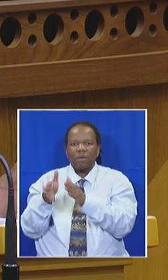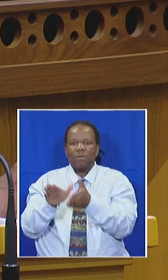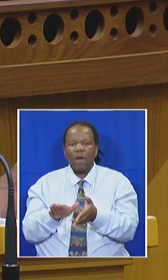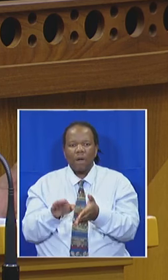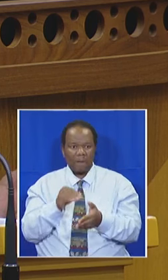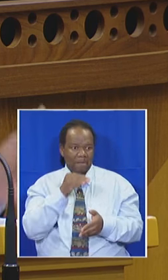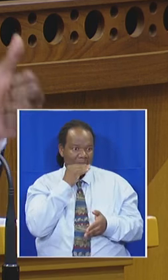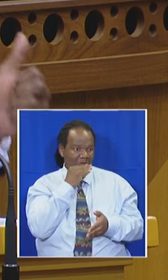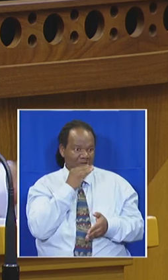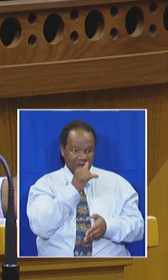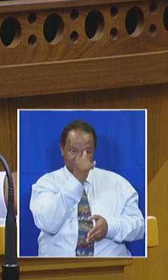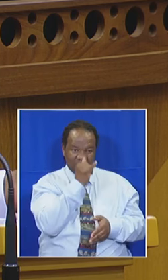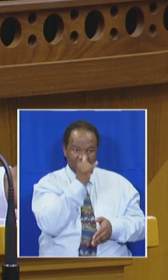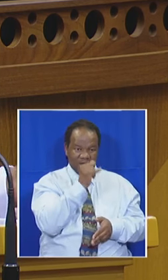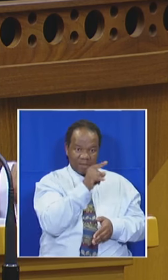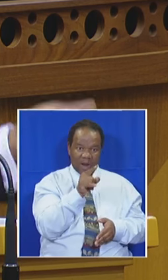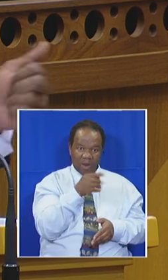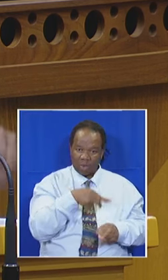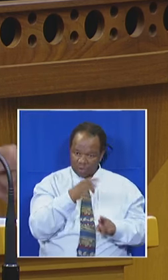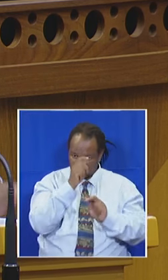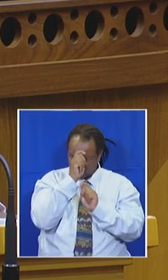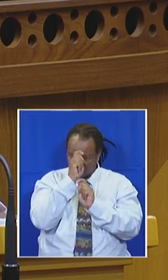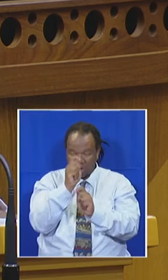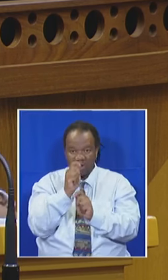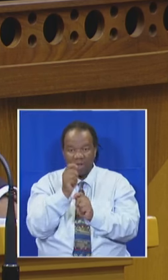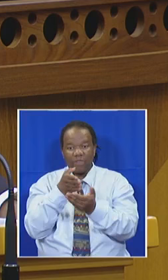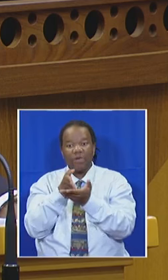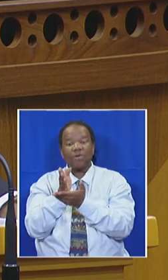by a criminal. But the criminal has a right